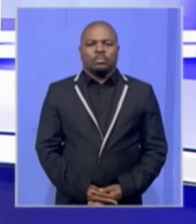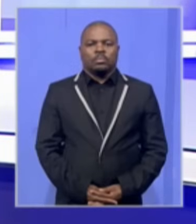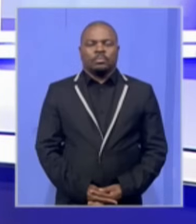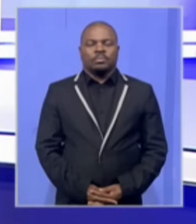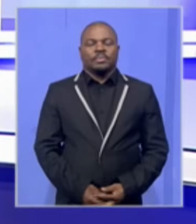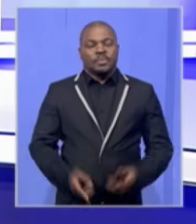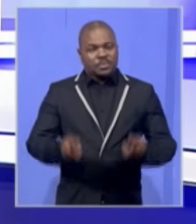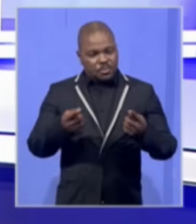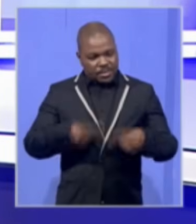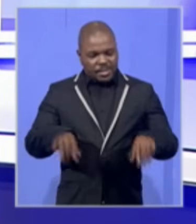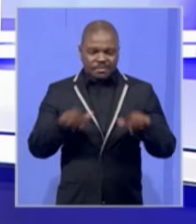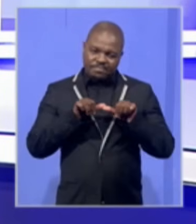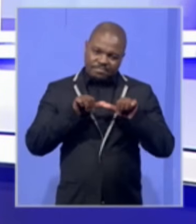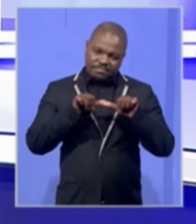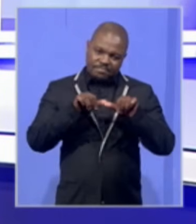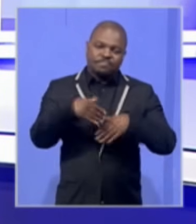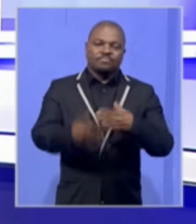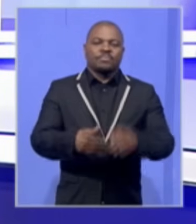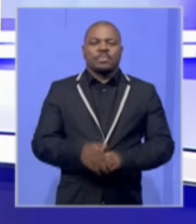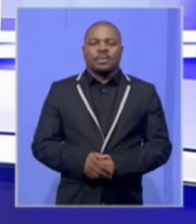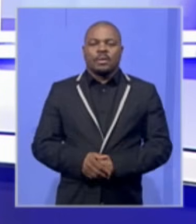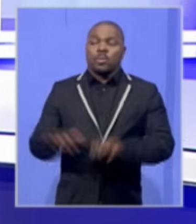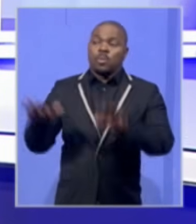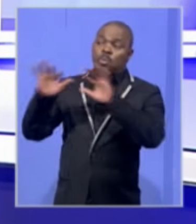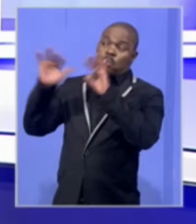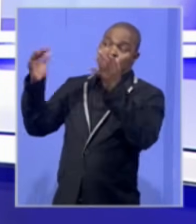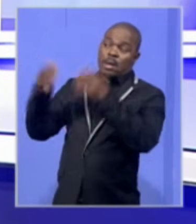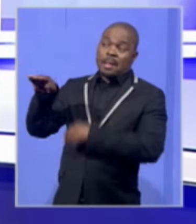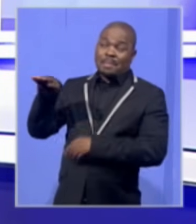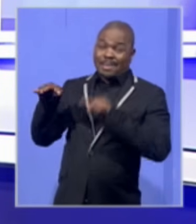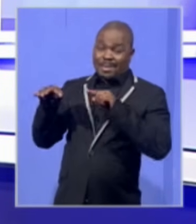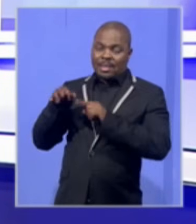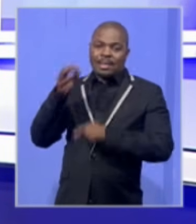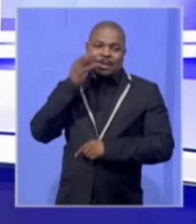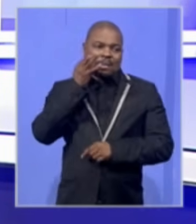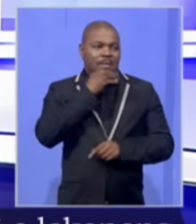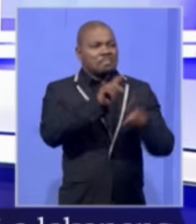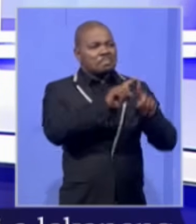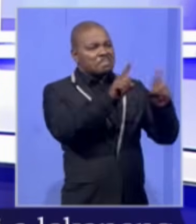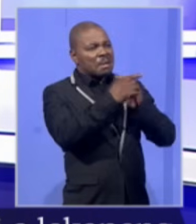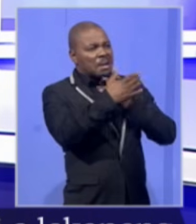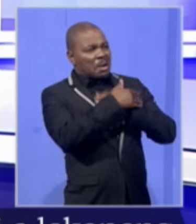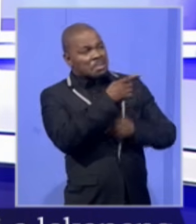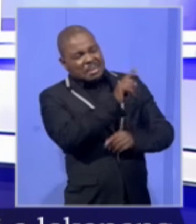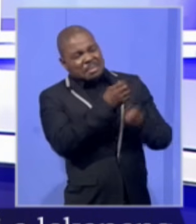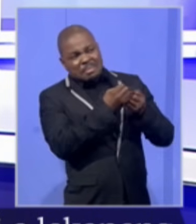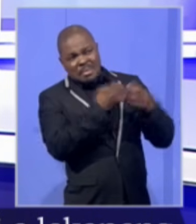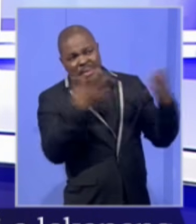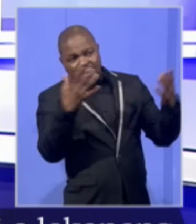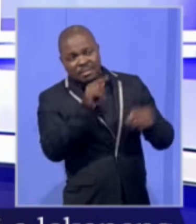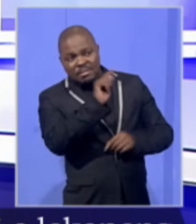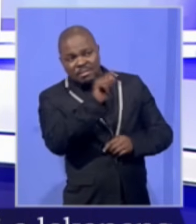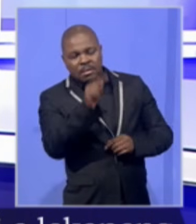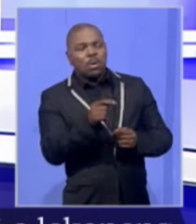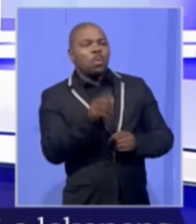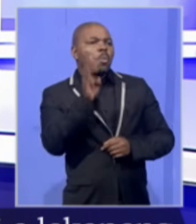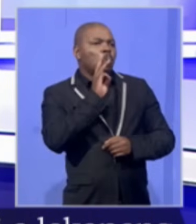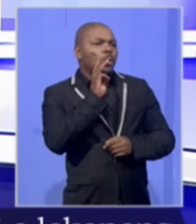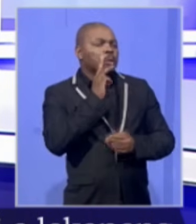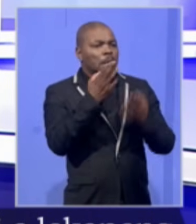Re santse re diala. Banka ya lefatshe ya re dinaga di le dintsi ga di dirise madi a lekane mo mafaratlhatlheng a